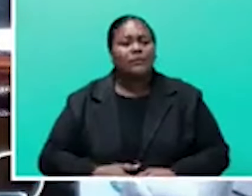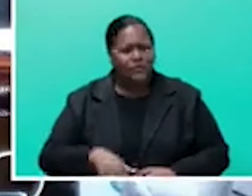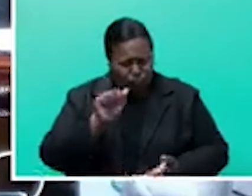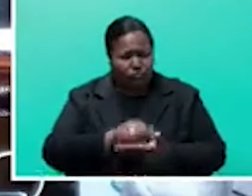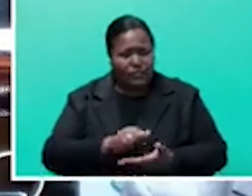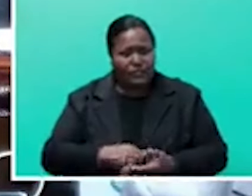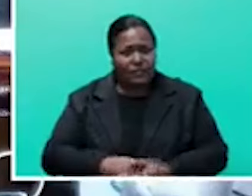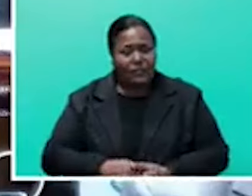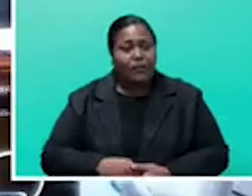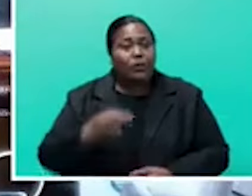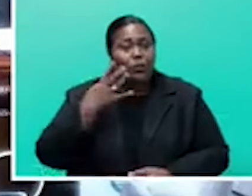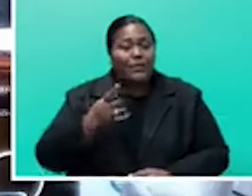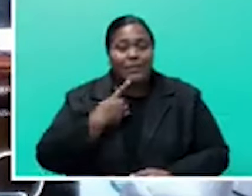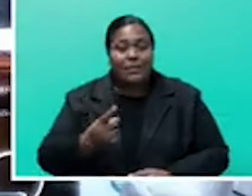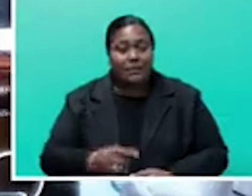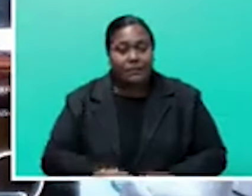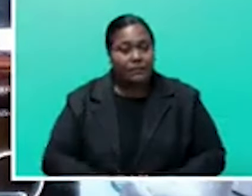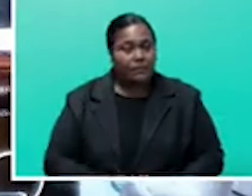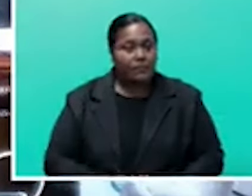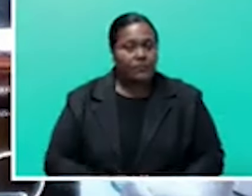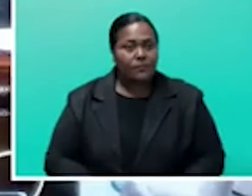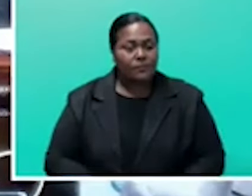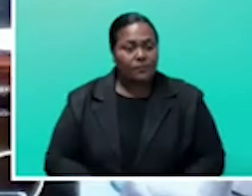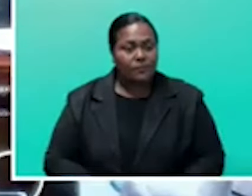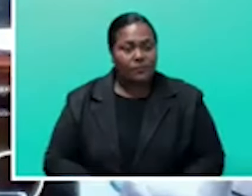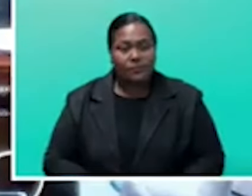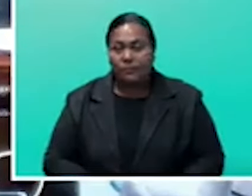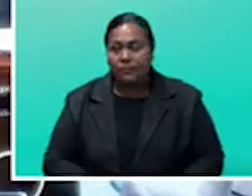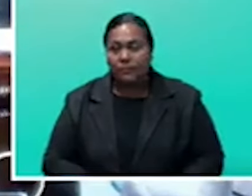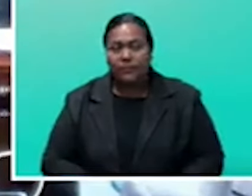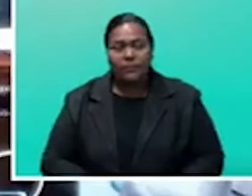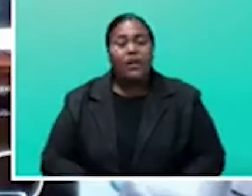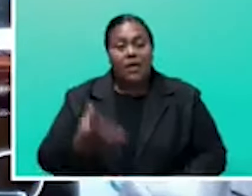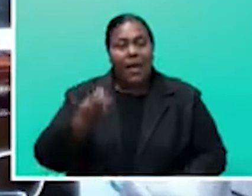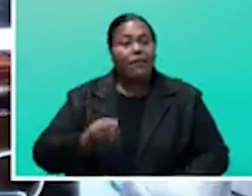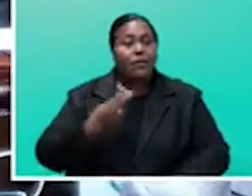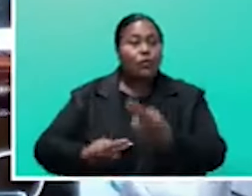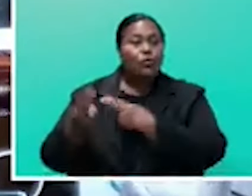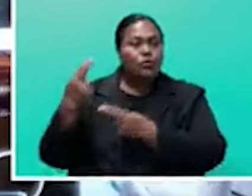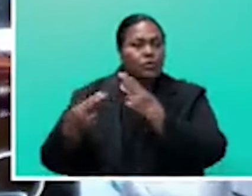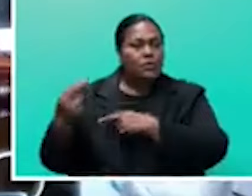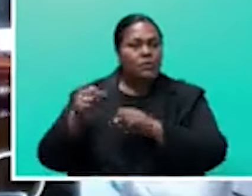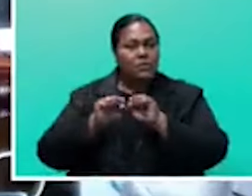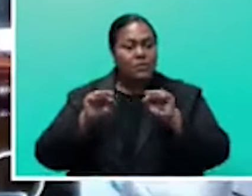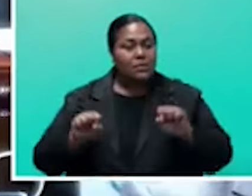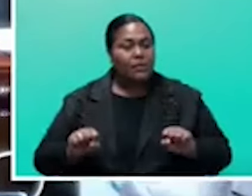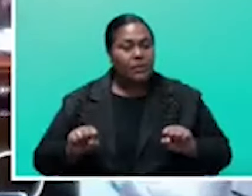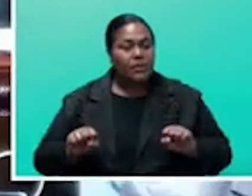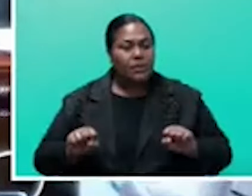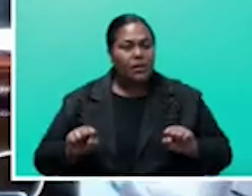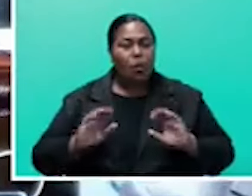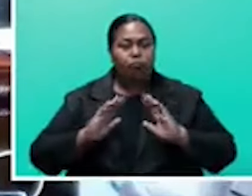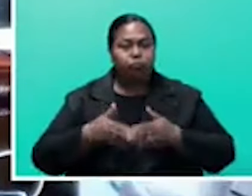Mr. Speaker, when he points out there is a legacy, there is a system collapse